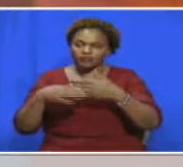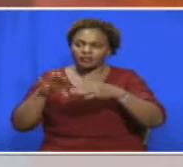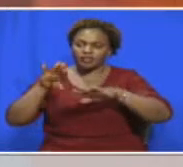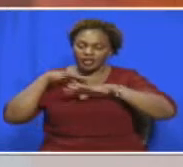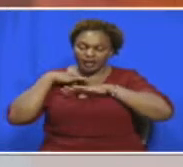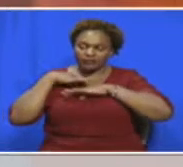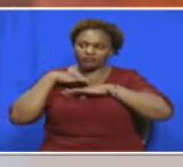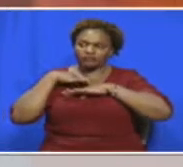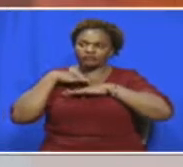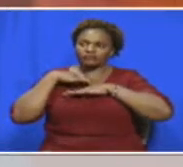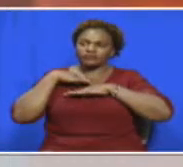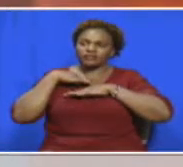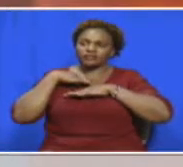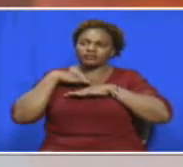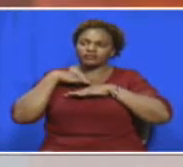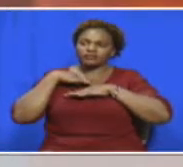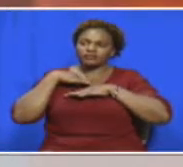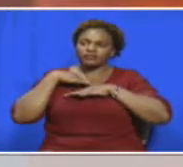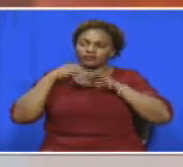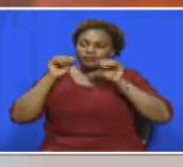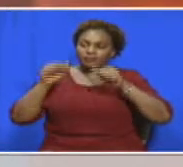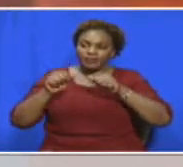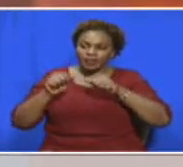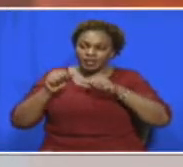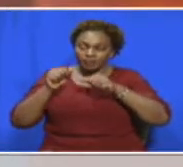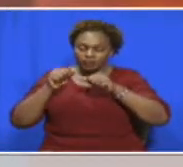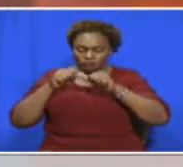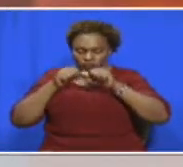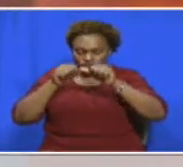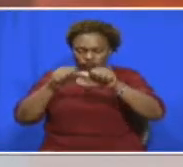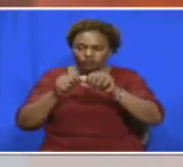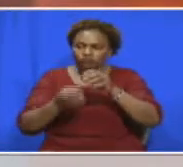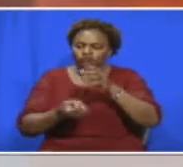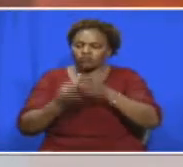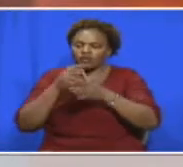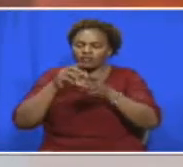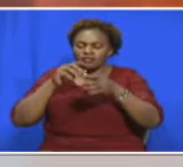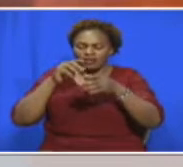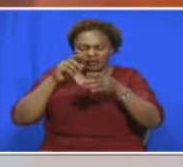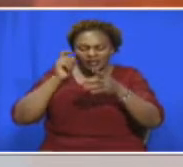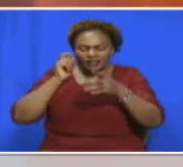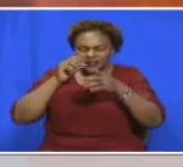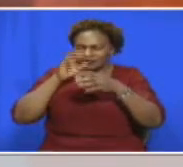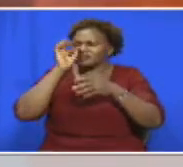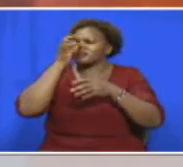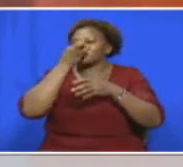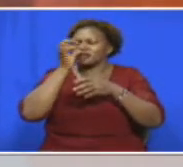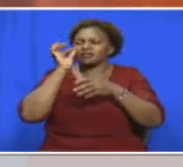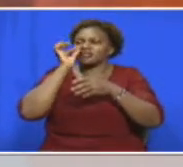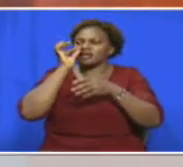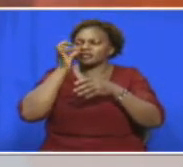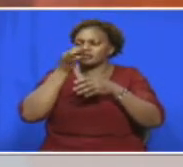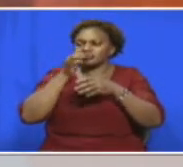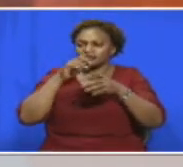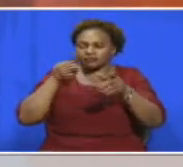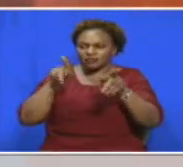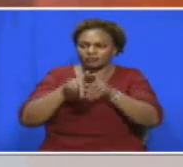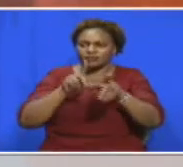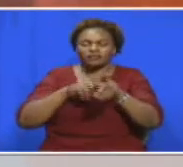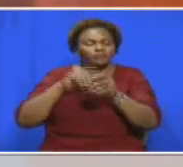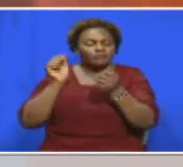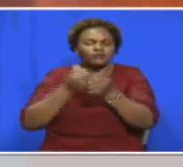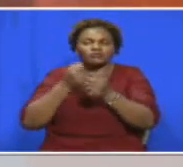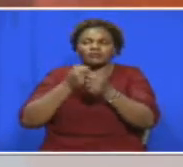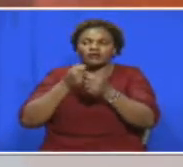antigen, to be able to be picked by this test. So there are occasions where you could be carrying